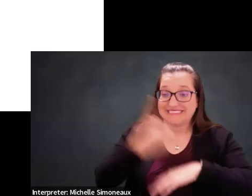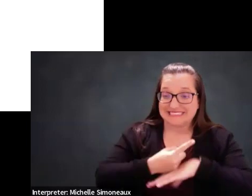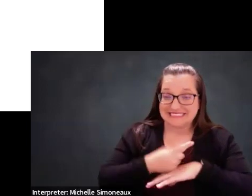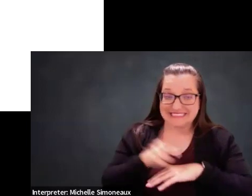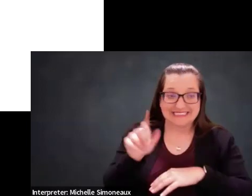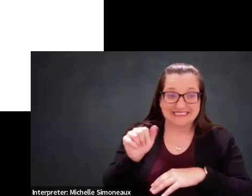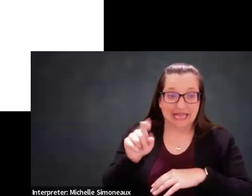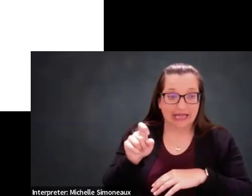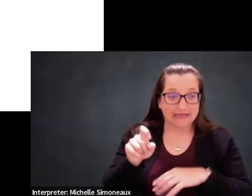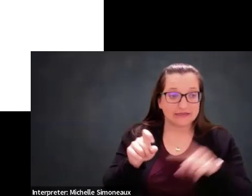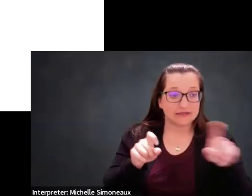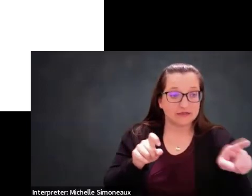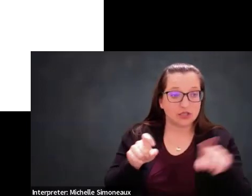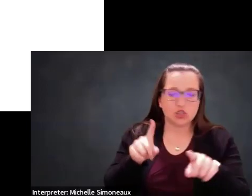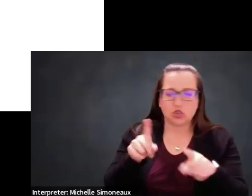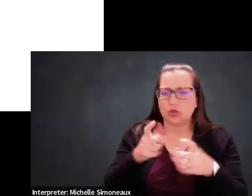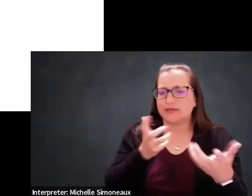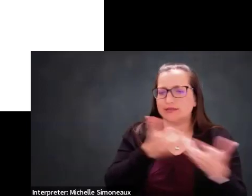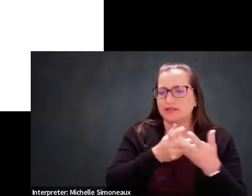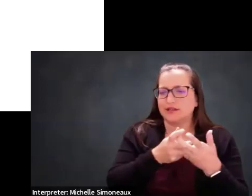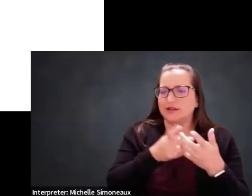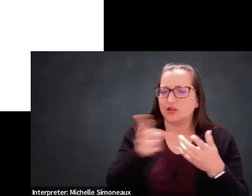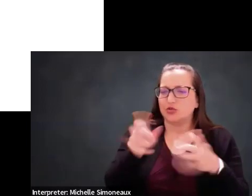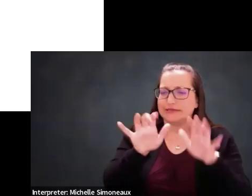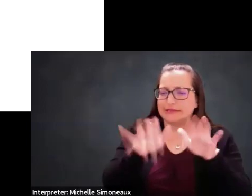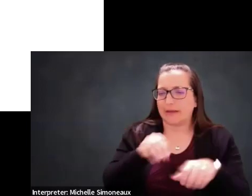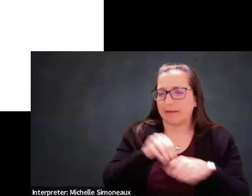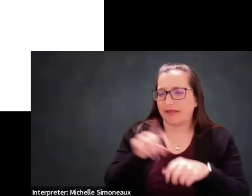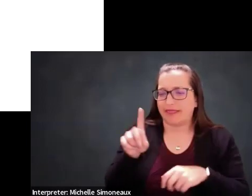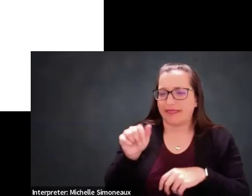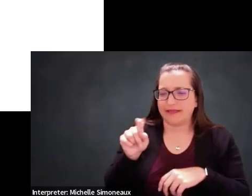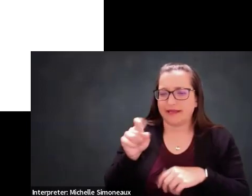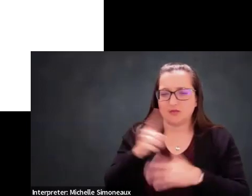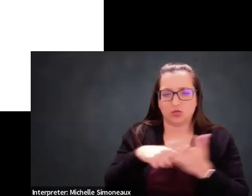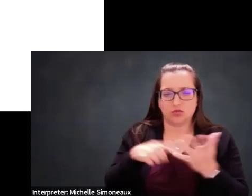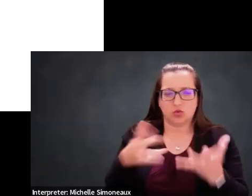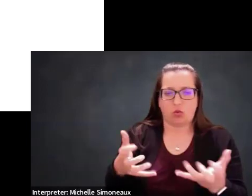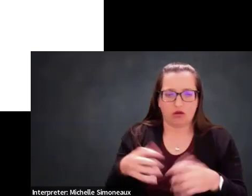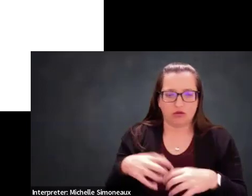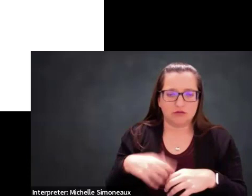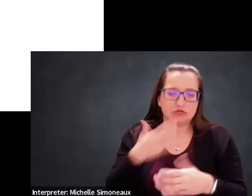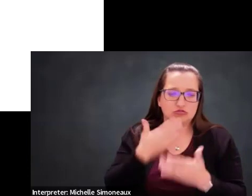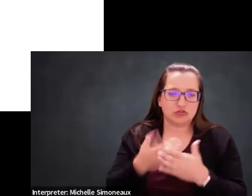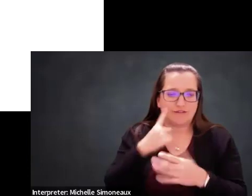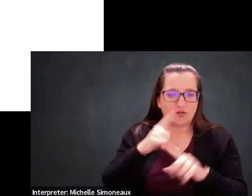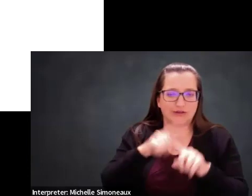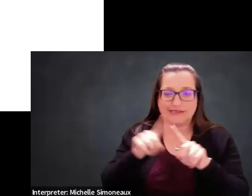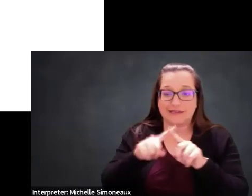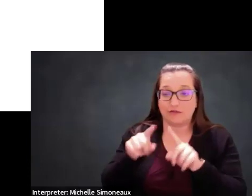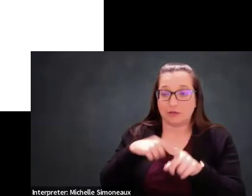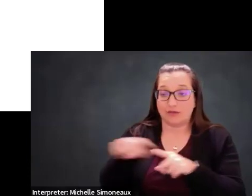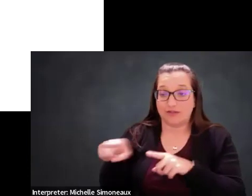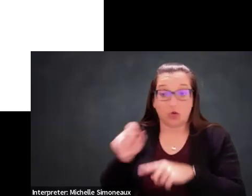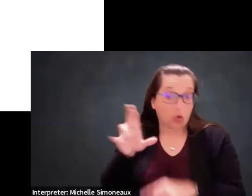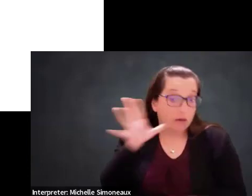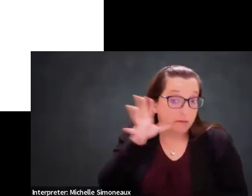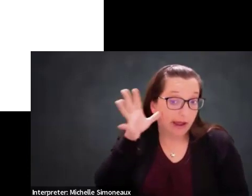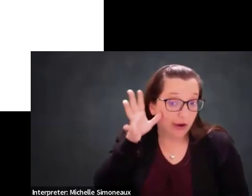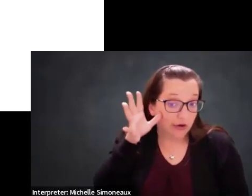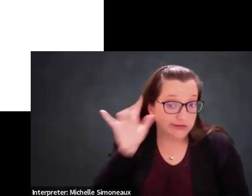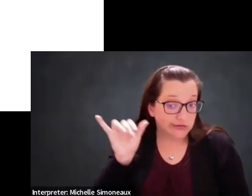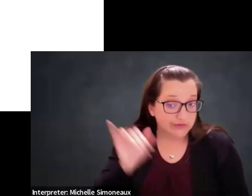doing. And it's a customizable data sheet that's really great for, um, for different professionals to use or even parents if they want to as well.